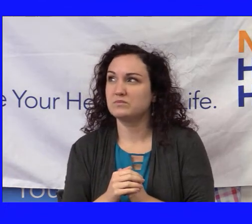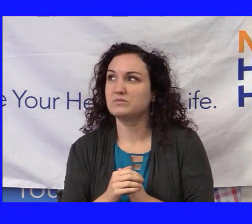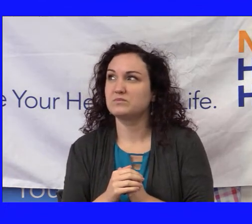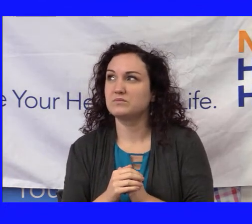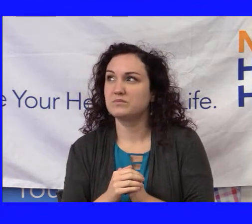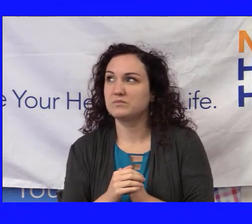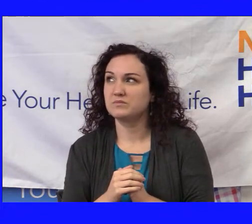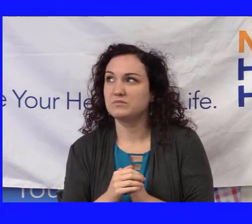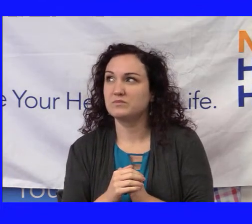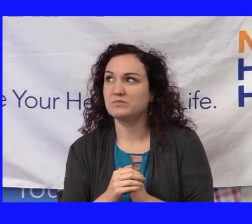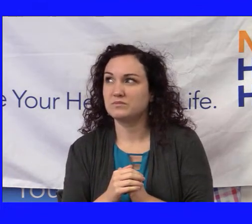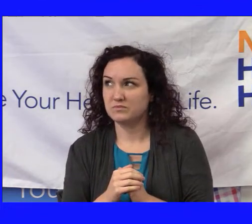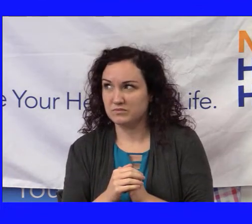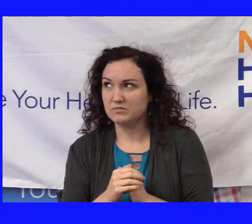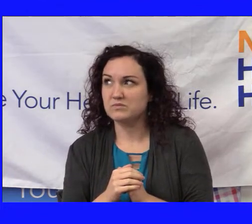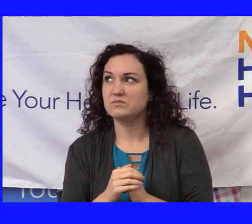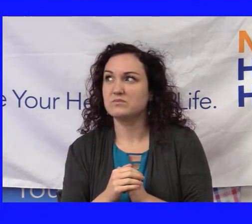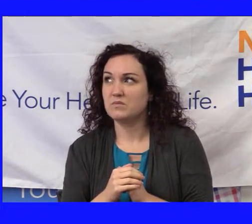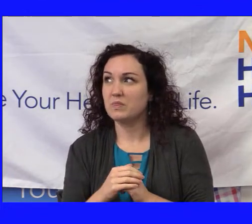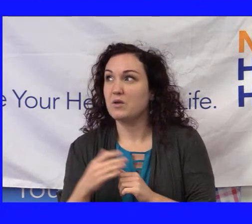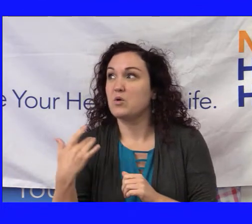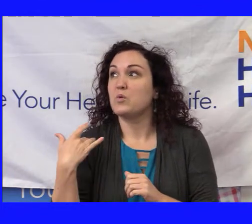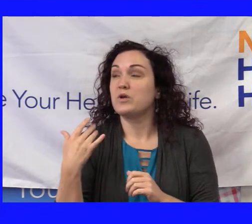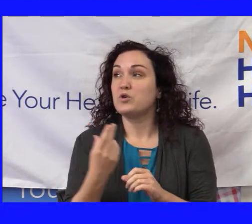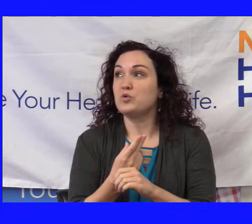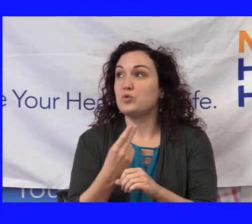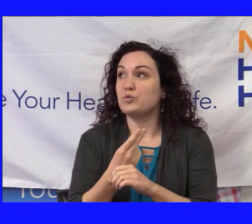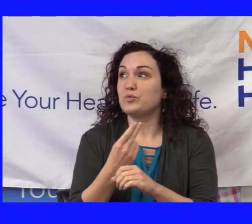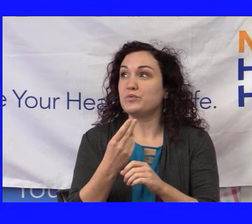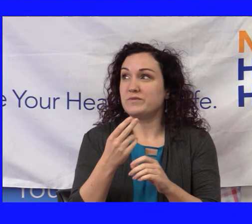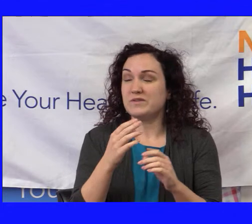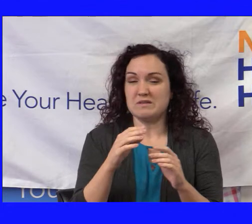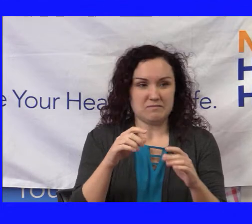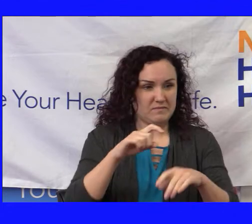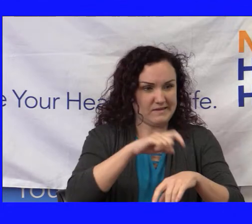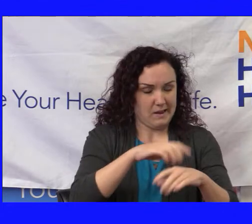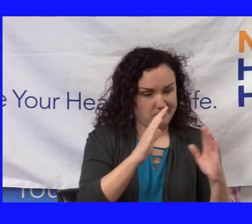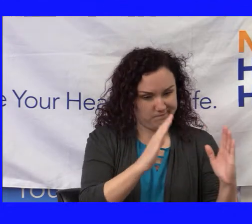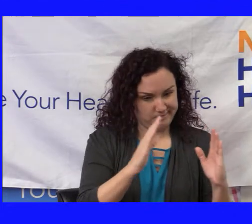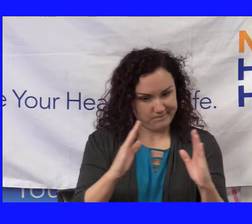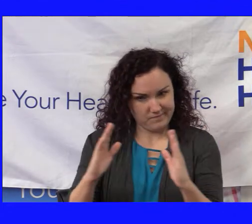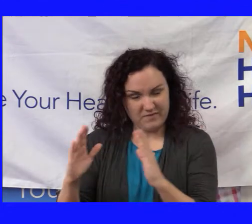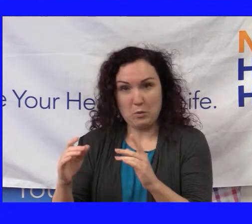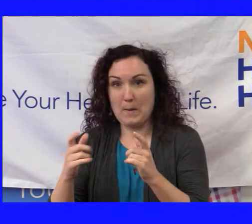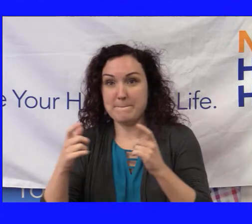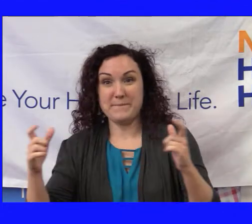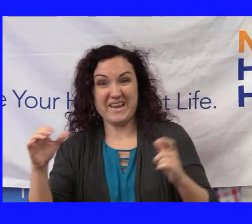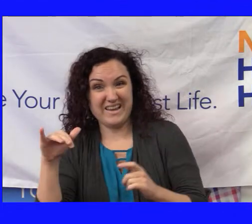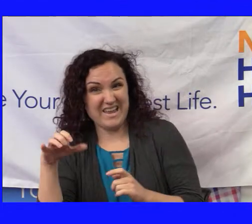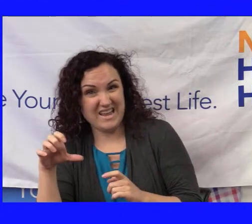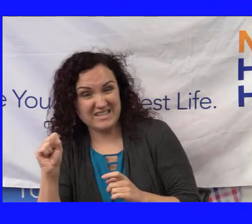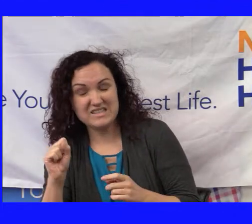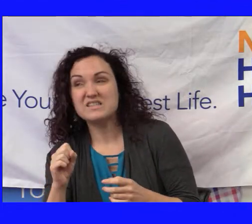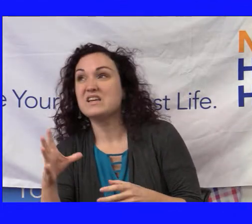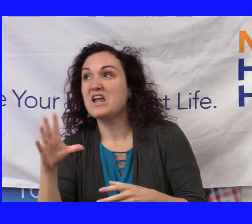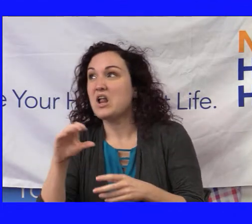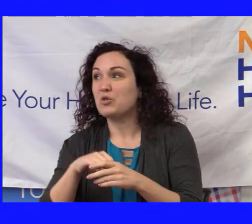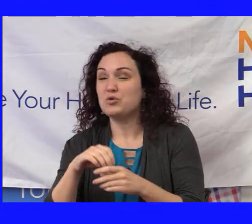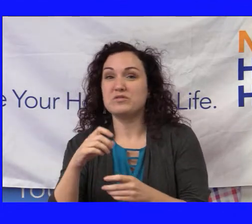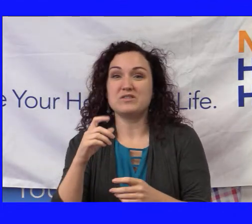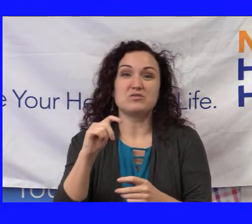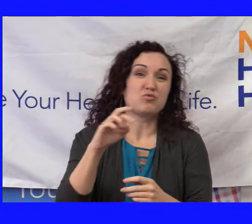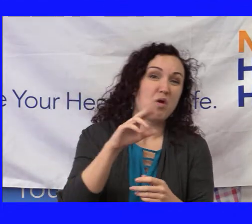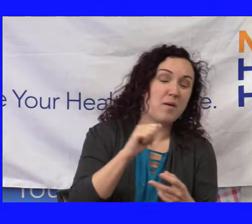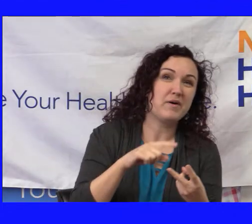clinics, we use operating room block time for major dental surgery cases, including pathology, trauma, reconstruction, in